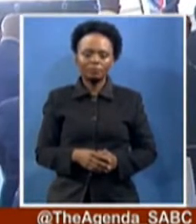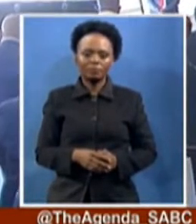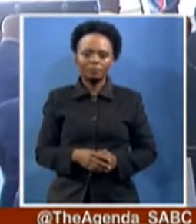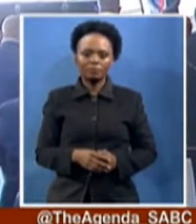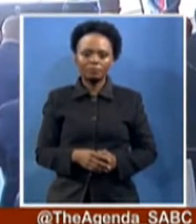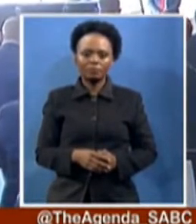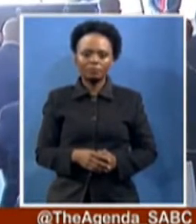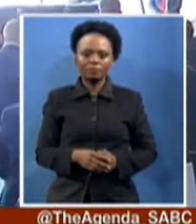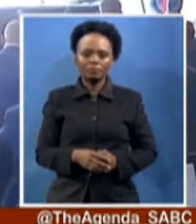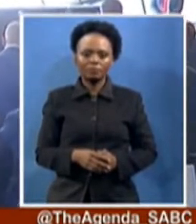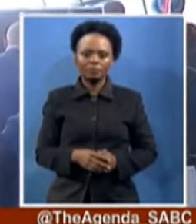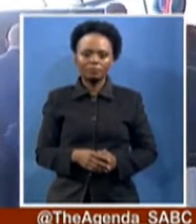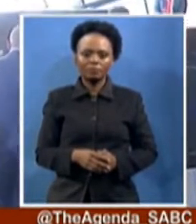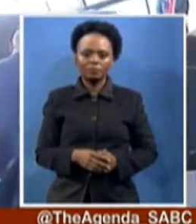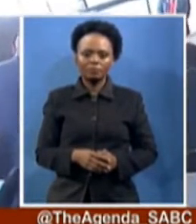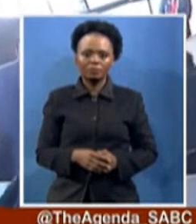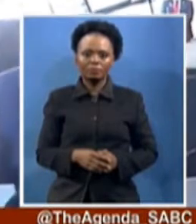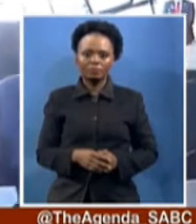Thank you.